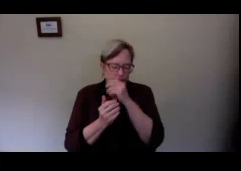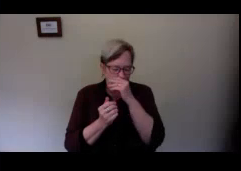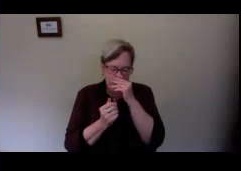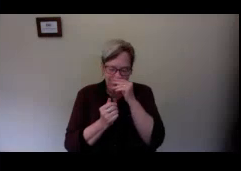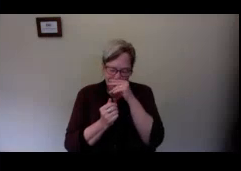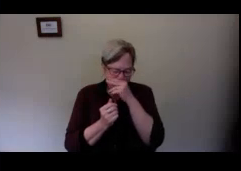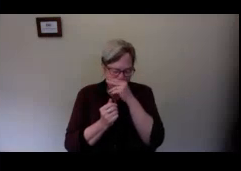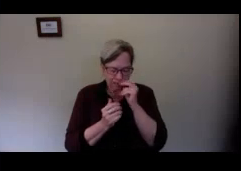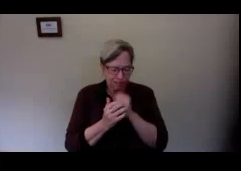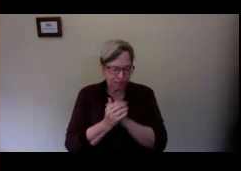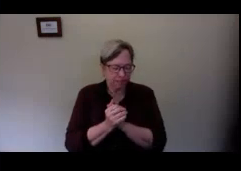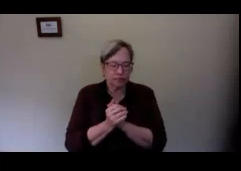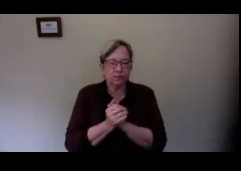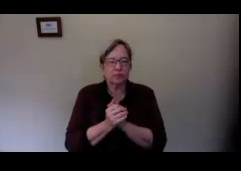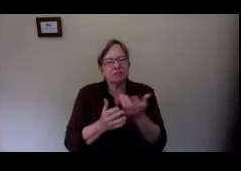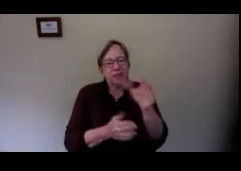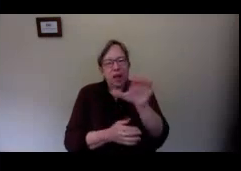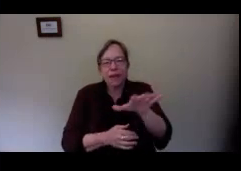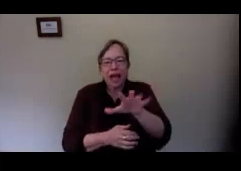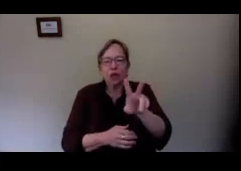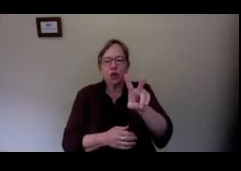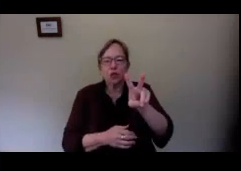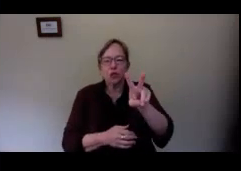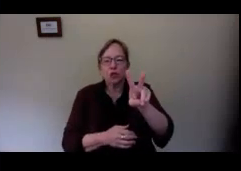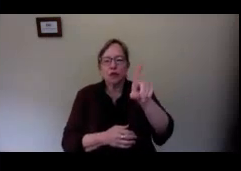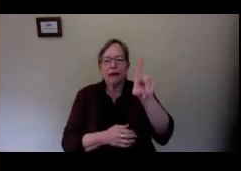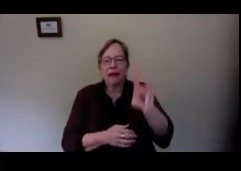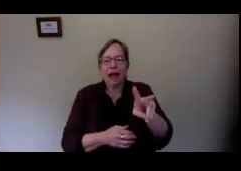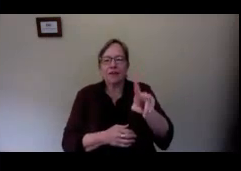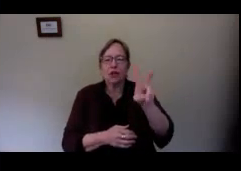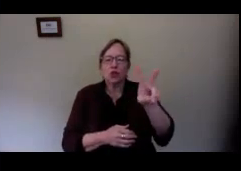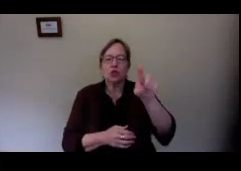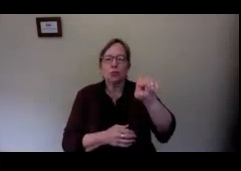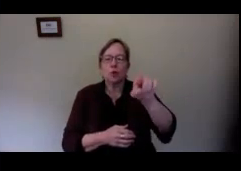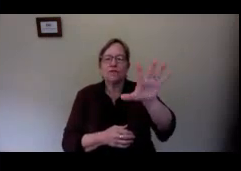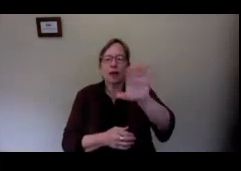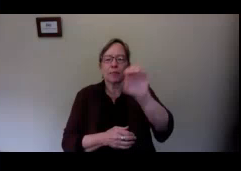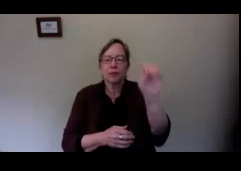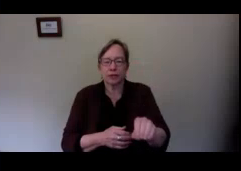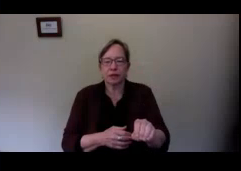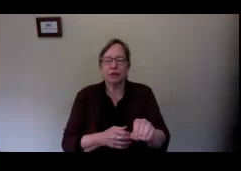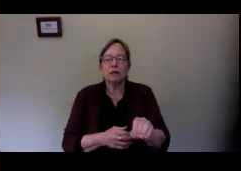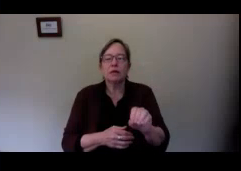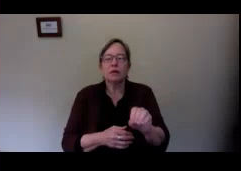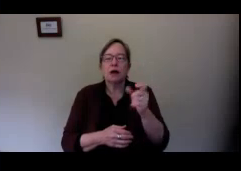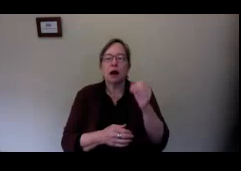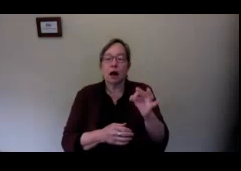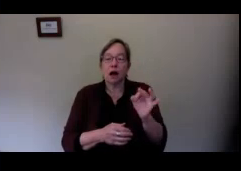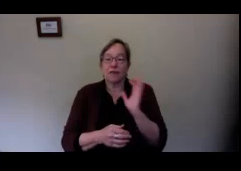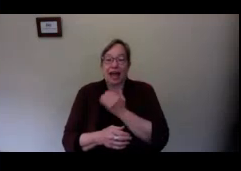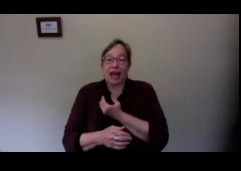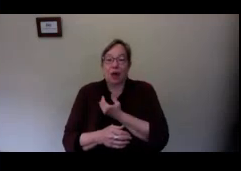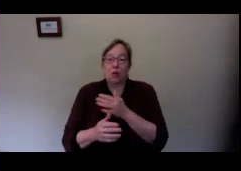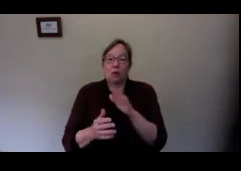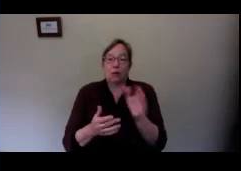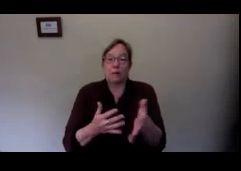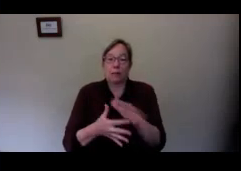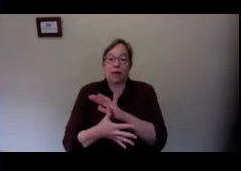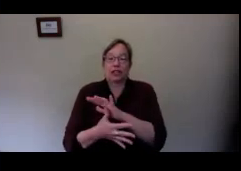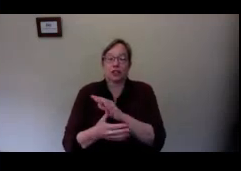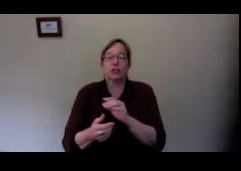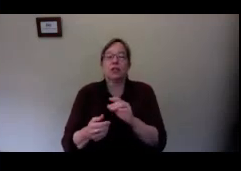So approximately 2.5% of the population is hoarding disorder. According to a 2019 meta-analysis,